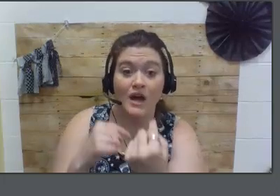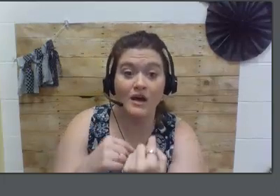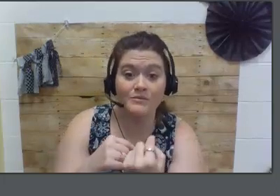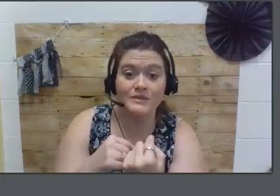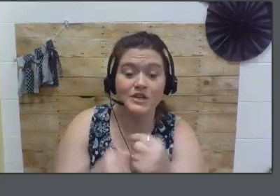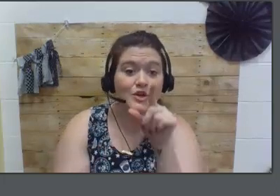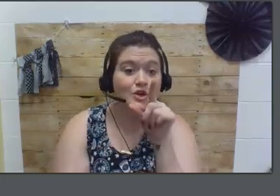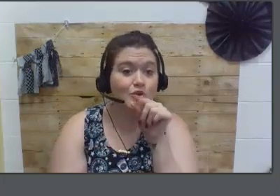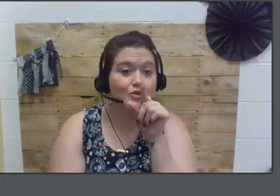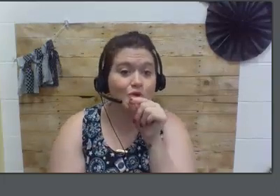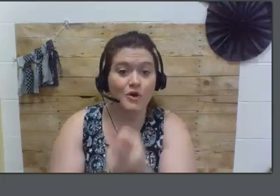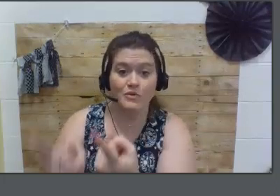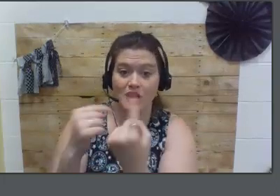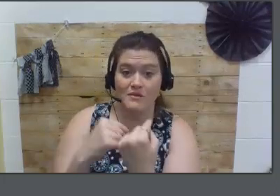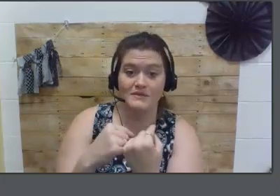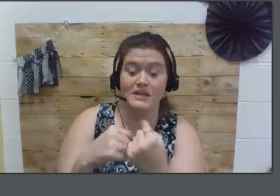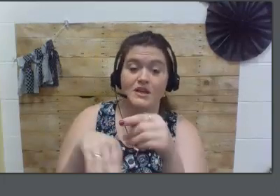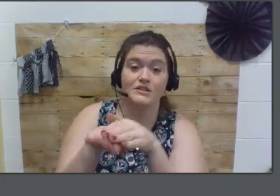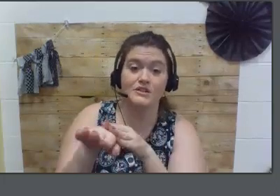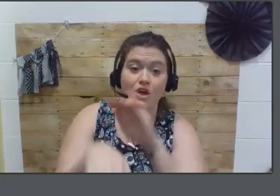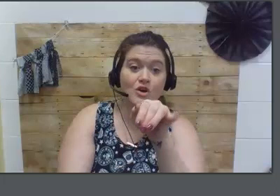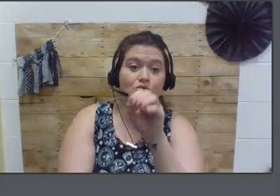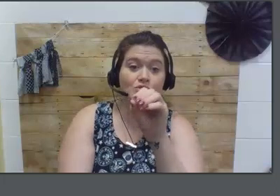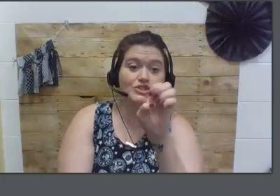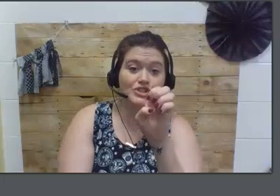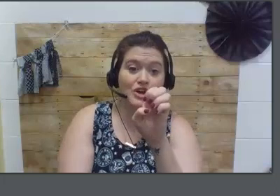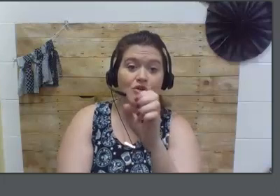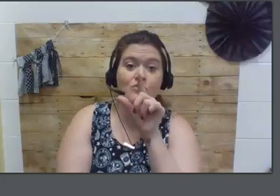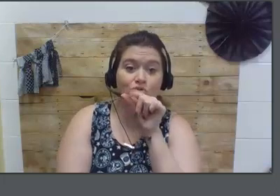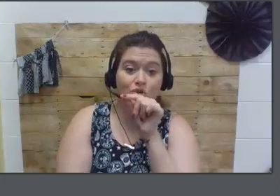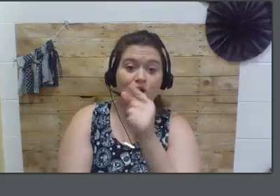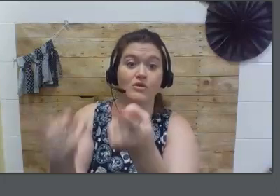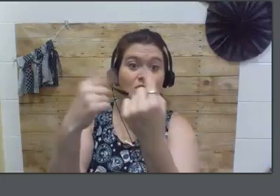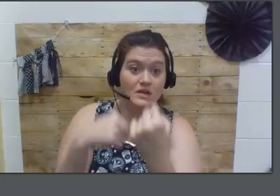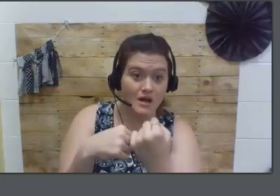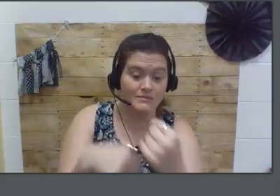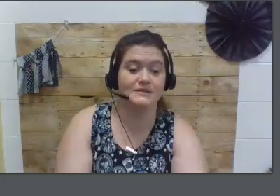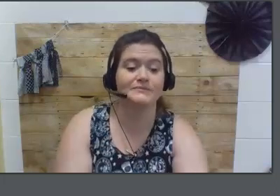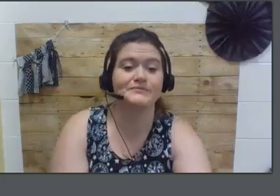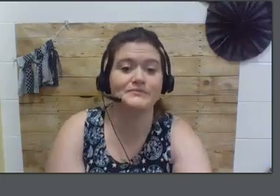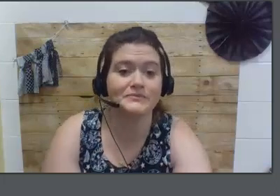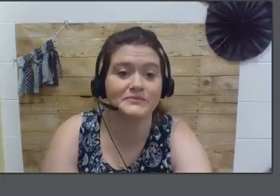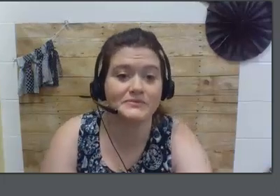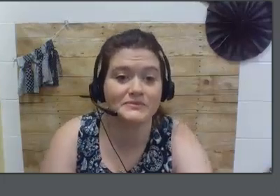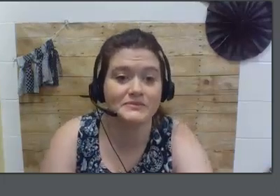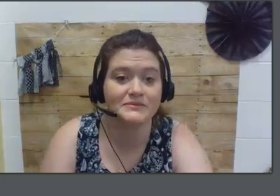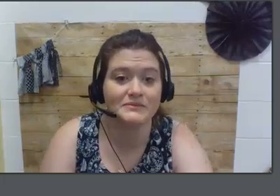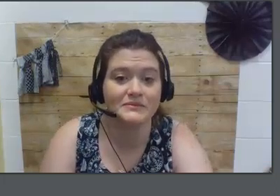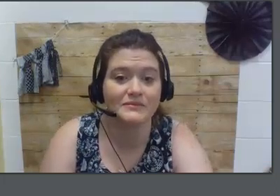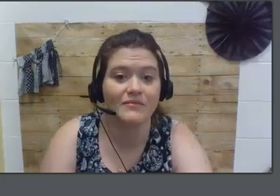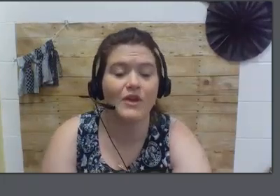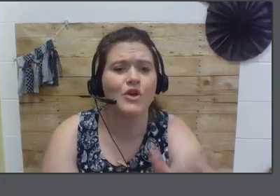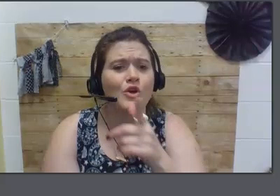Who comes? Crow comes. Slow Joe Crow comes.